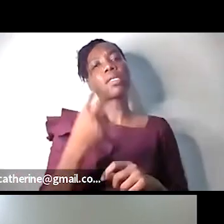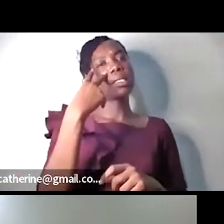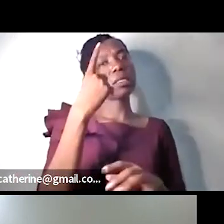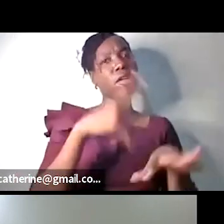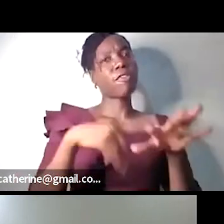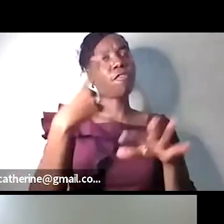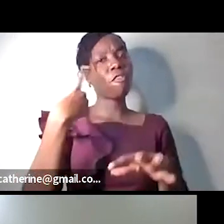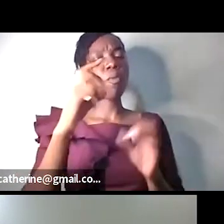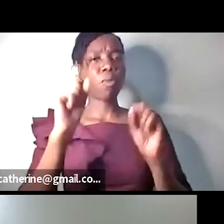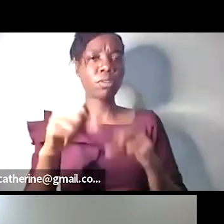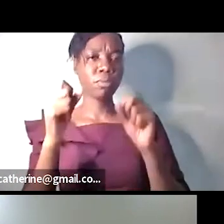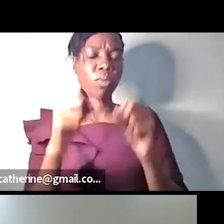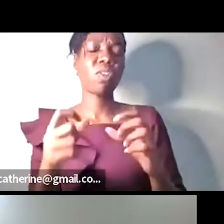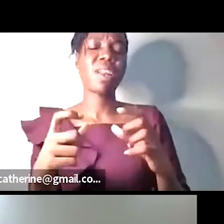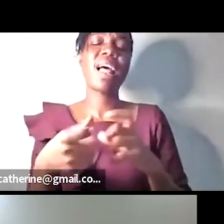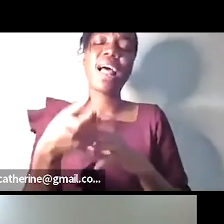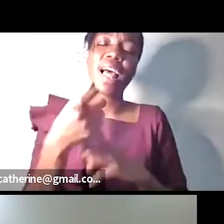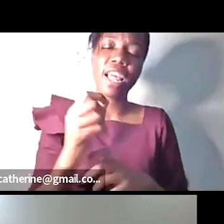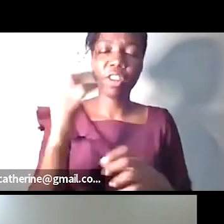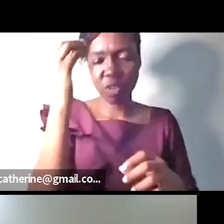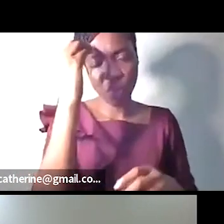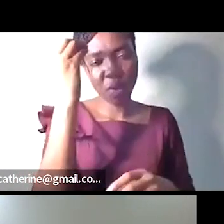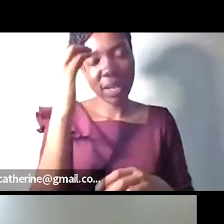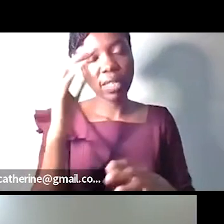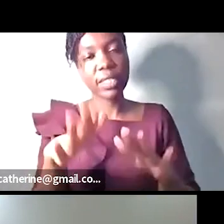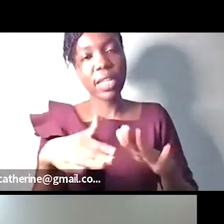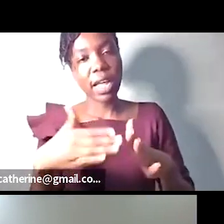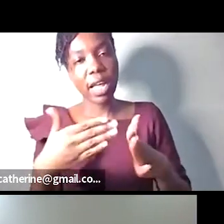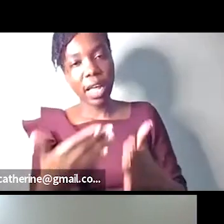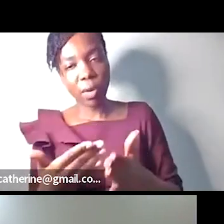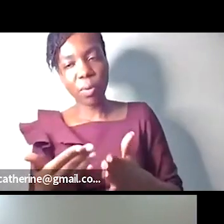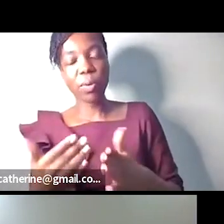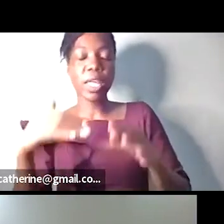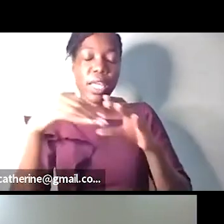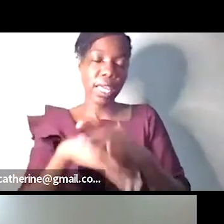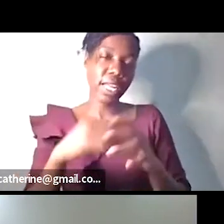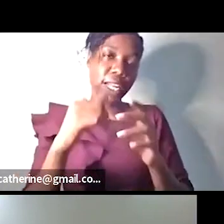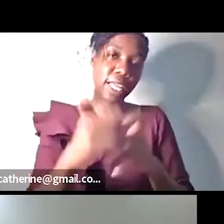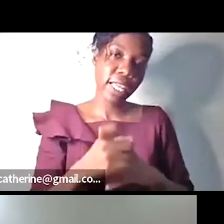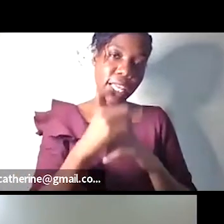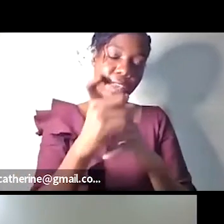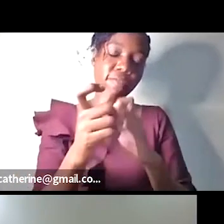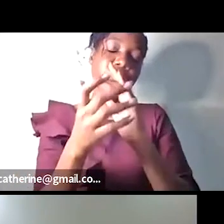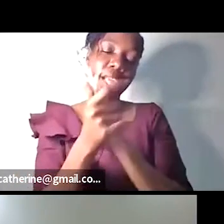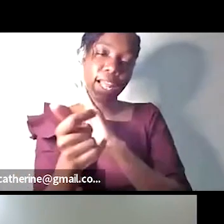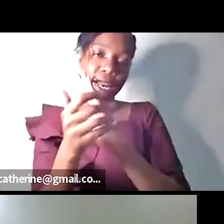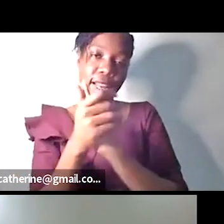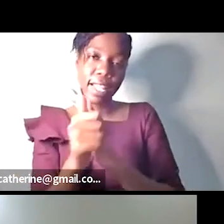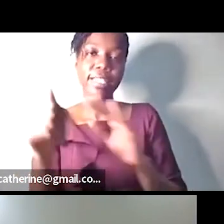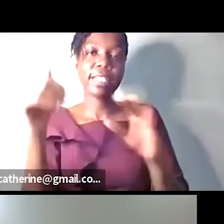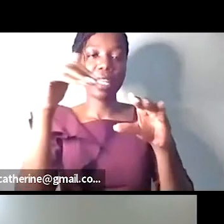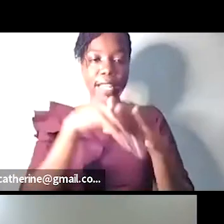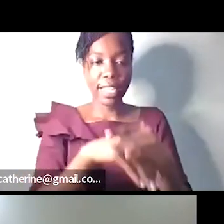to expand your knowledge in that gift and talent that is within you, because where